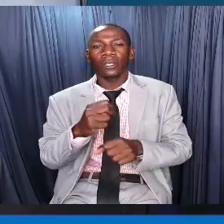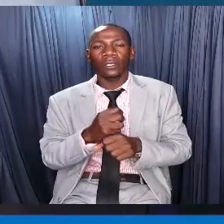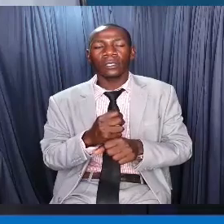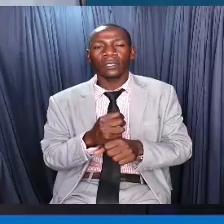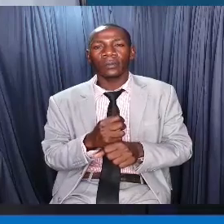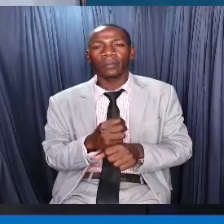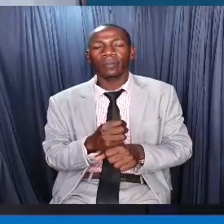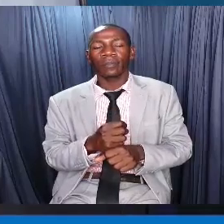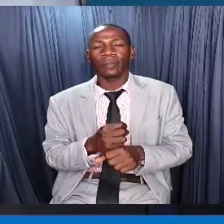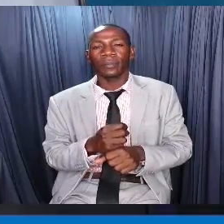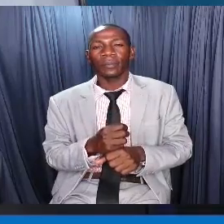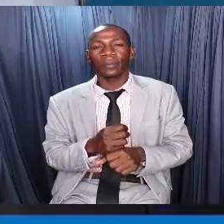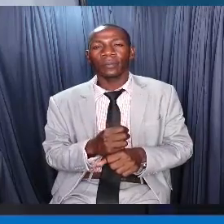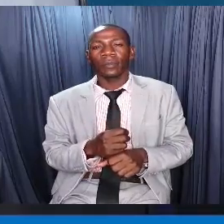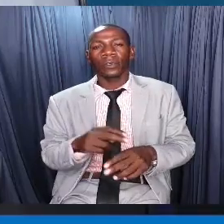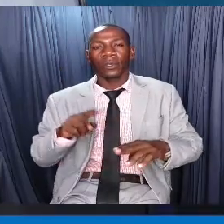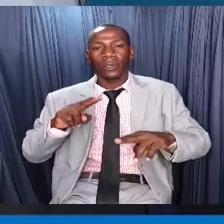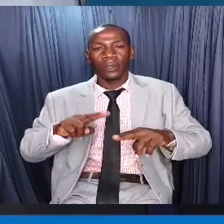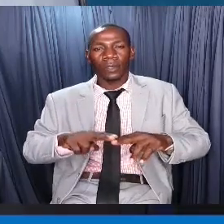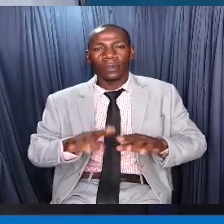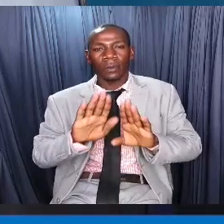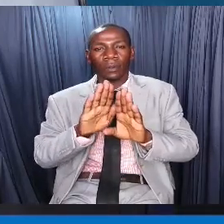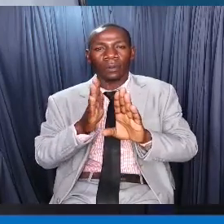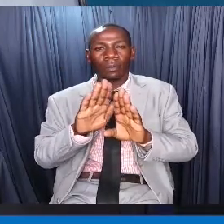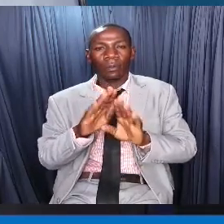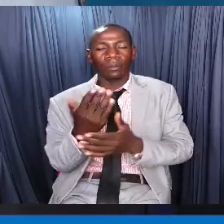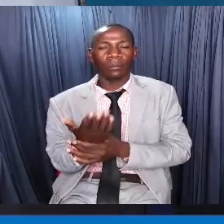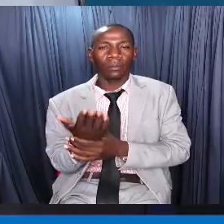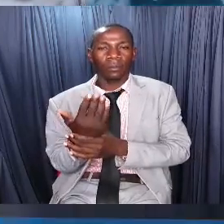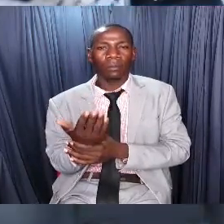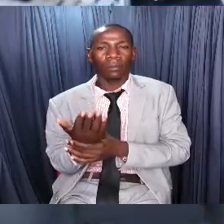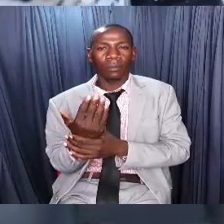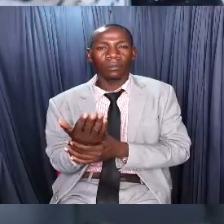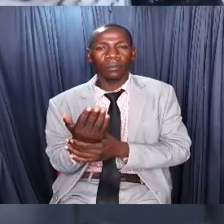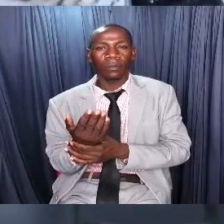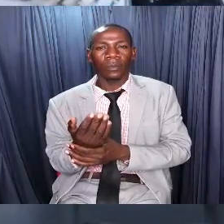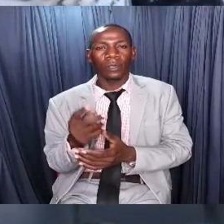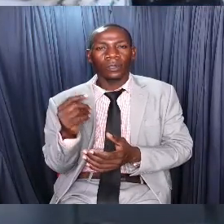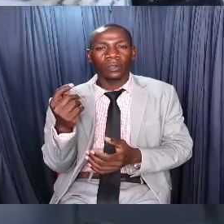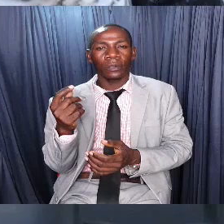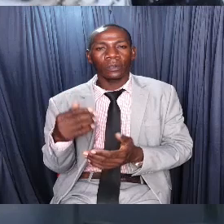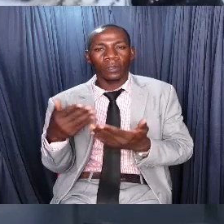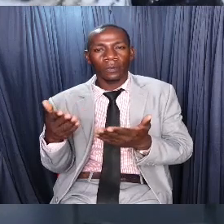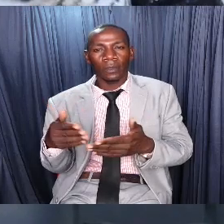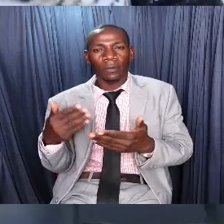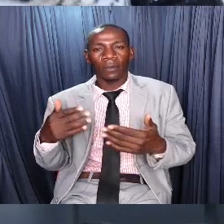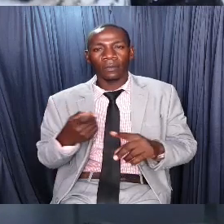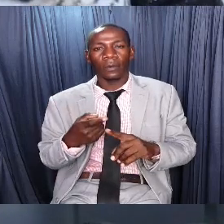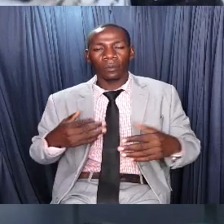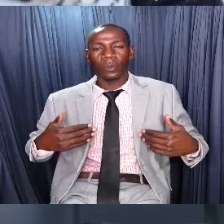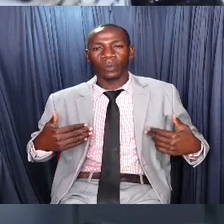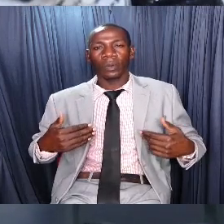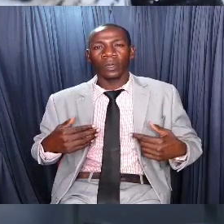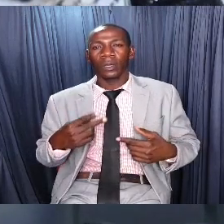years. Ana uko hapo mlangoni anaomba tu. At the doorstep begging and begging. Anapewa shilingi watu wakipita. Given coins when people pass by him.